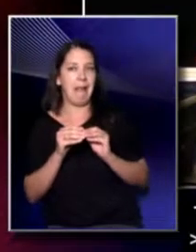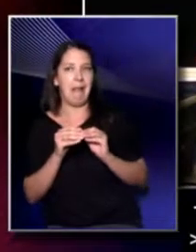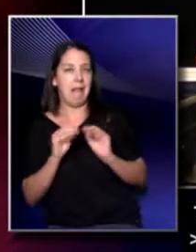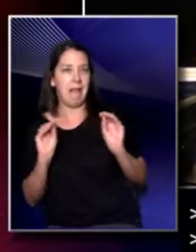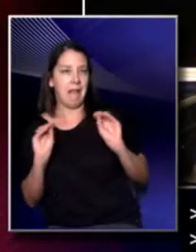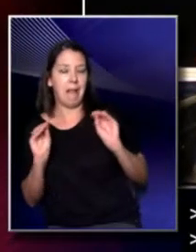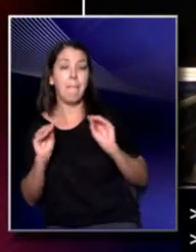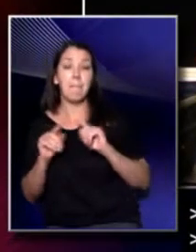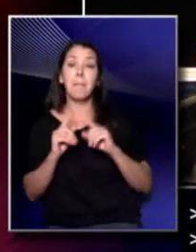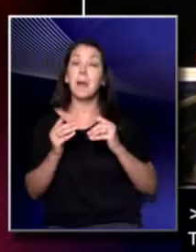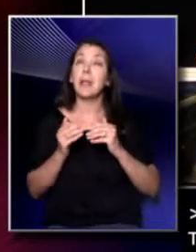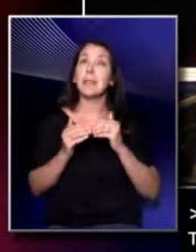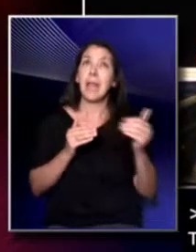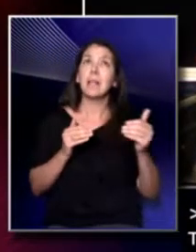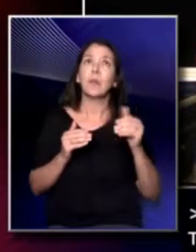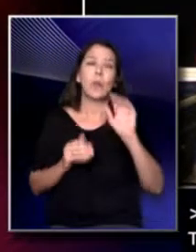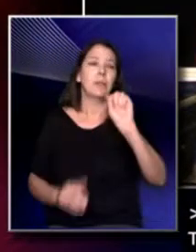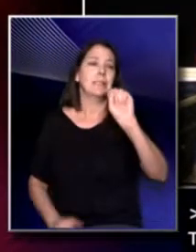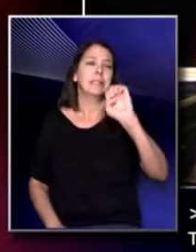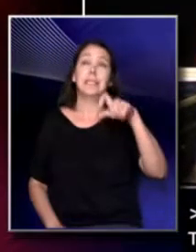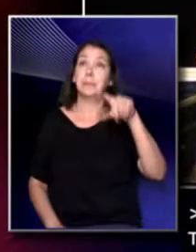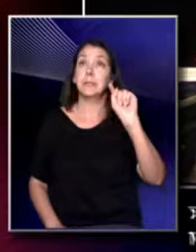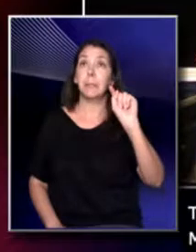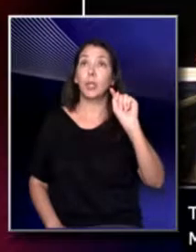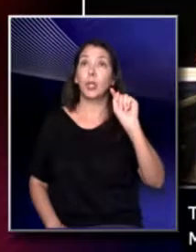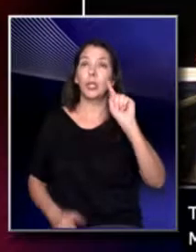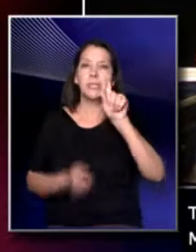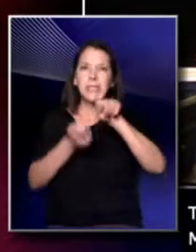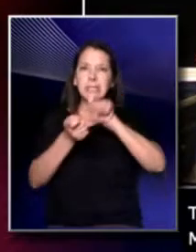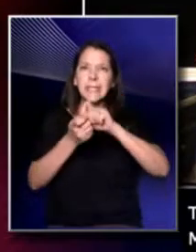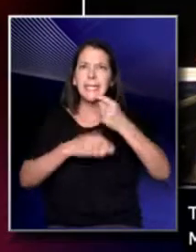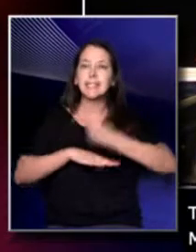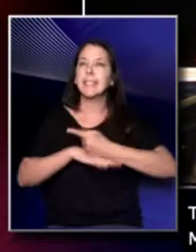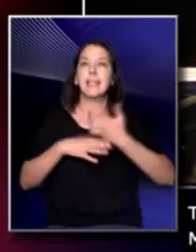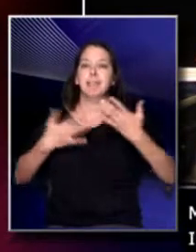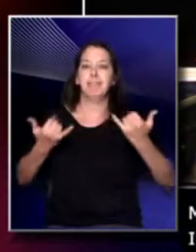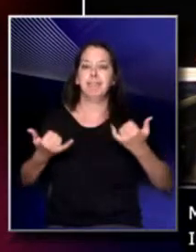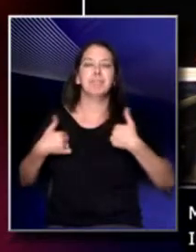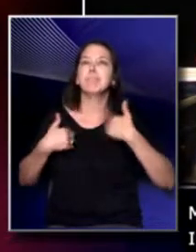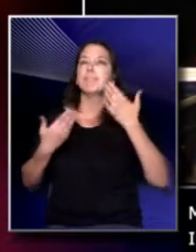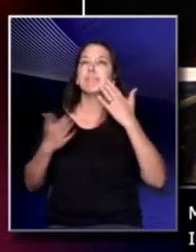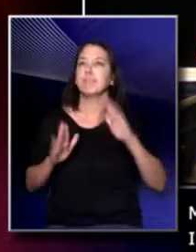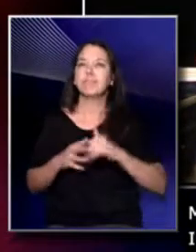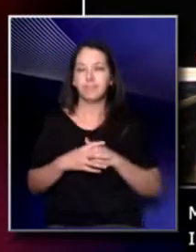next scheduled meeting is in September. I don't know the exact date, but it's in September.